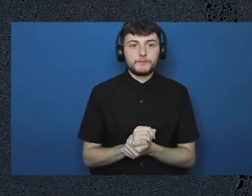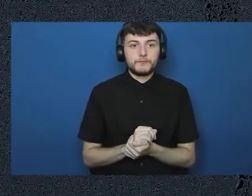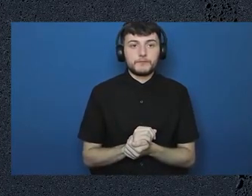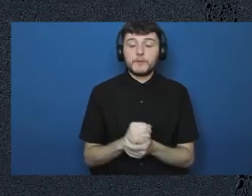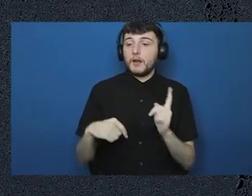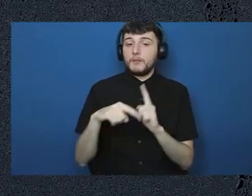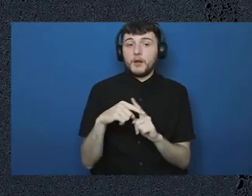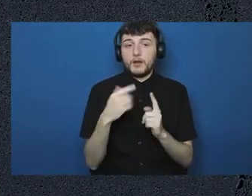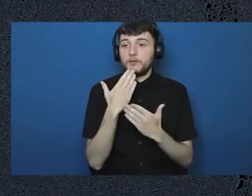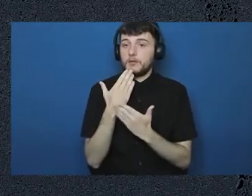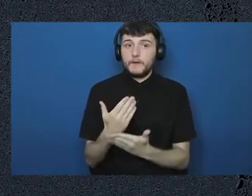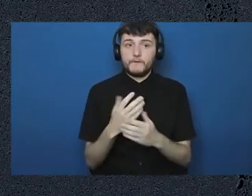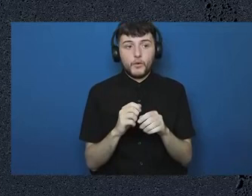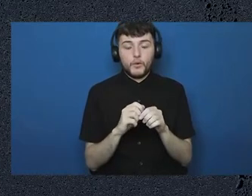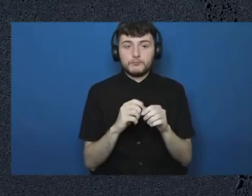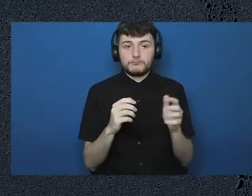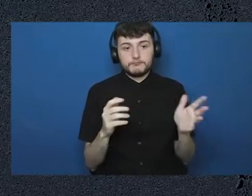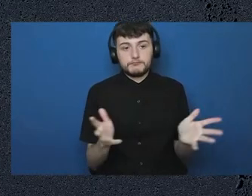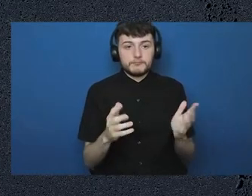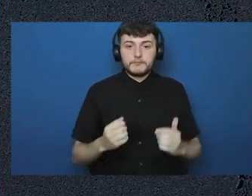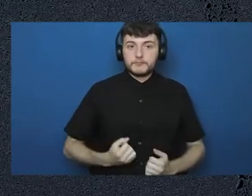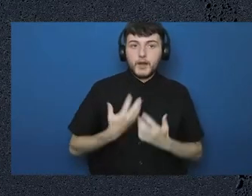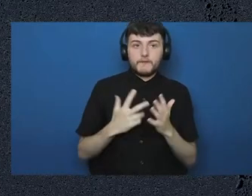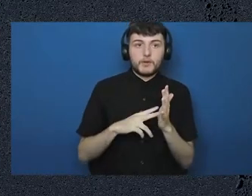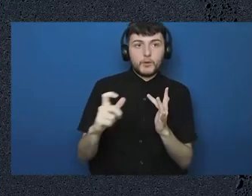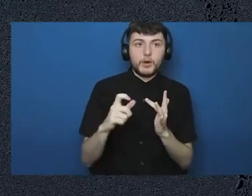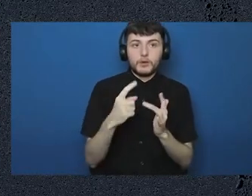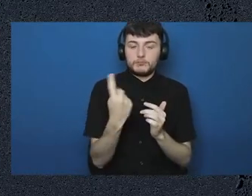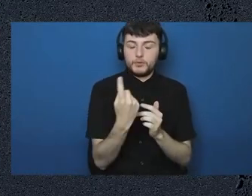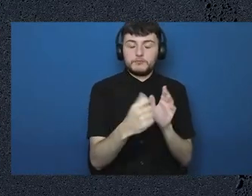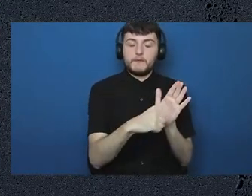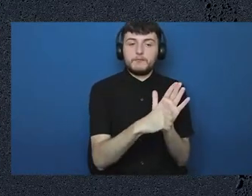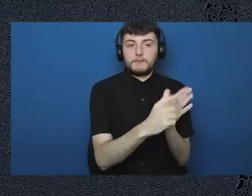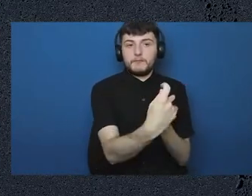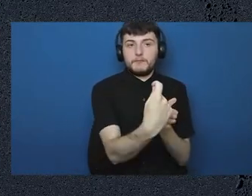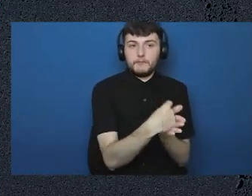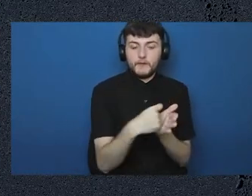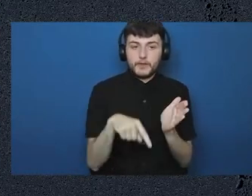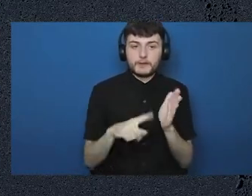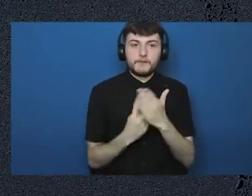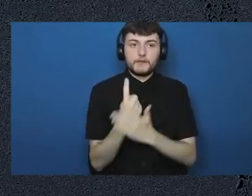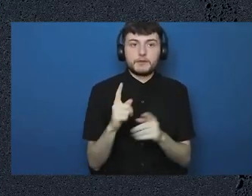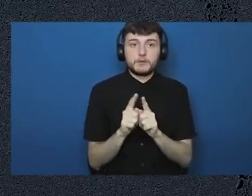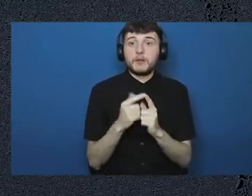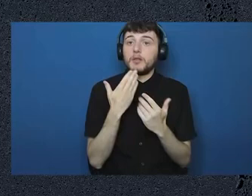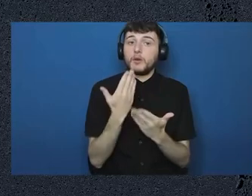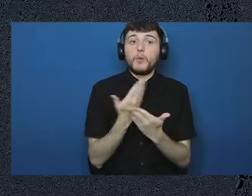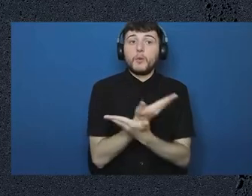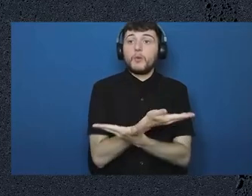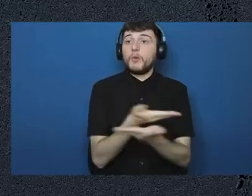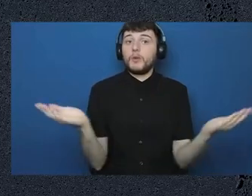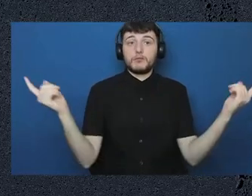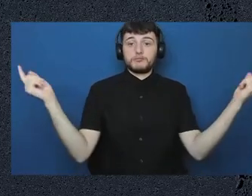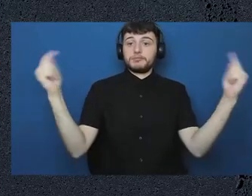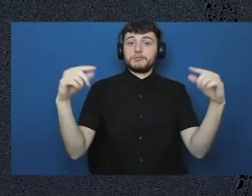think funded the event as well. So thank you so much for that. And thank you all for coming into this beautiful space.